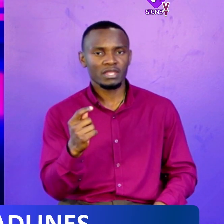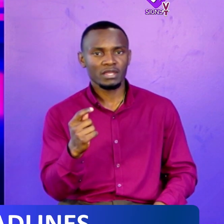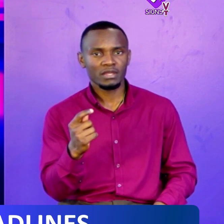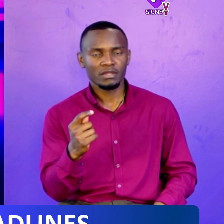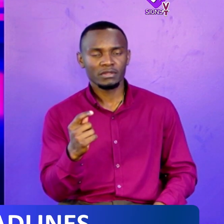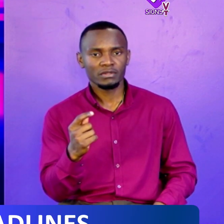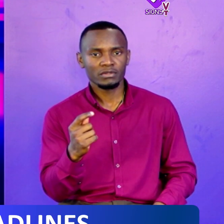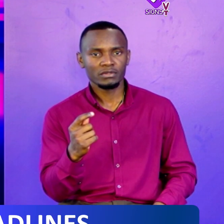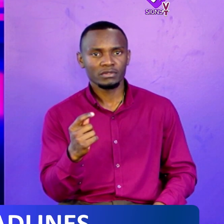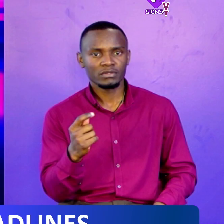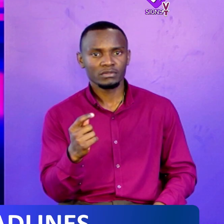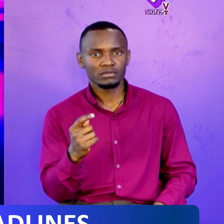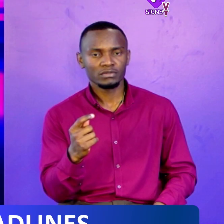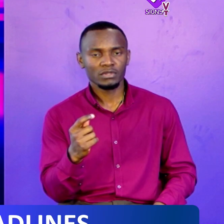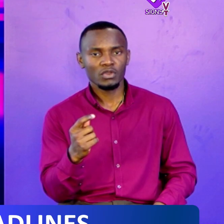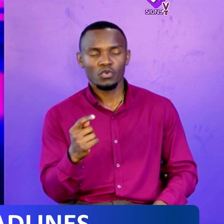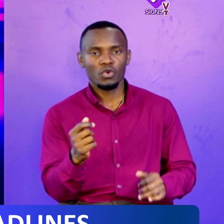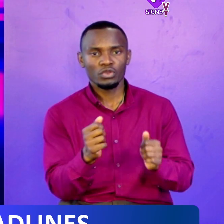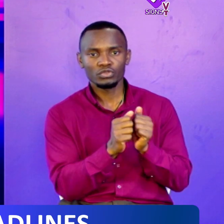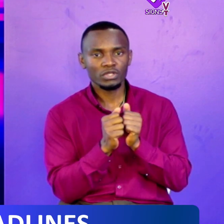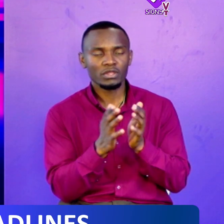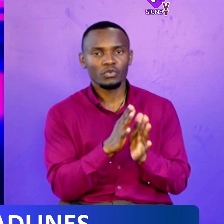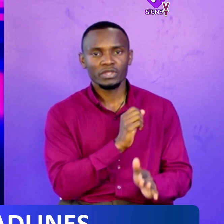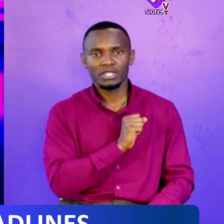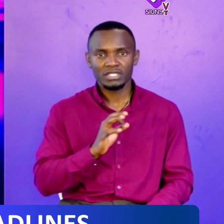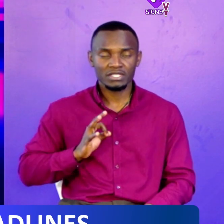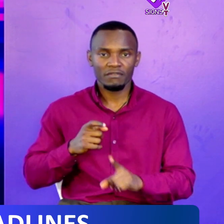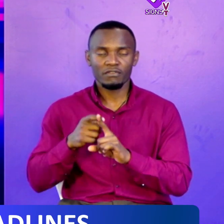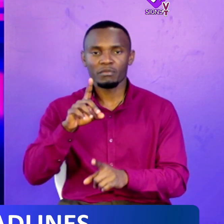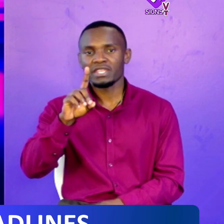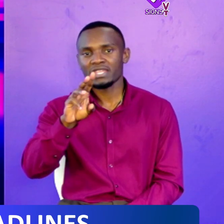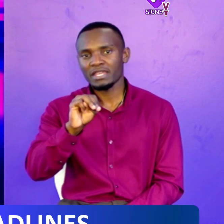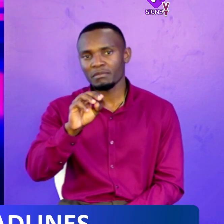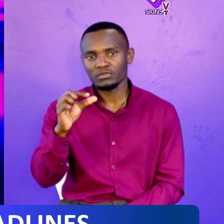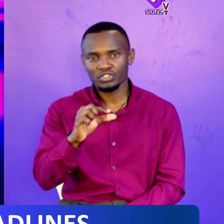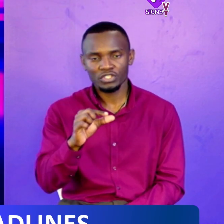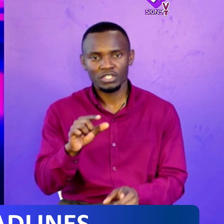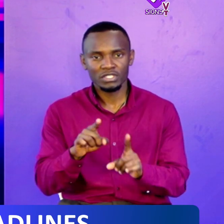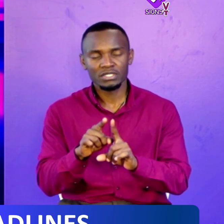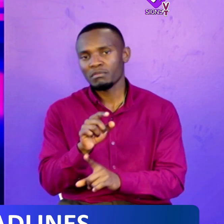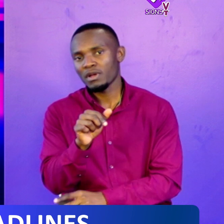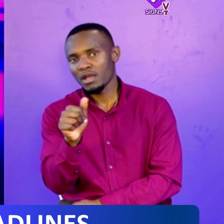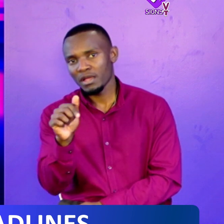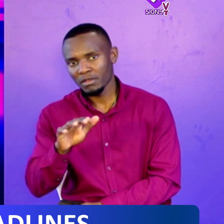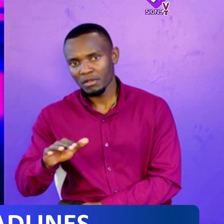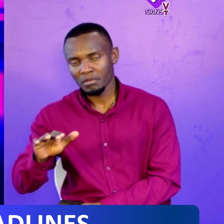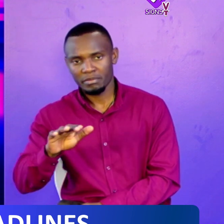Salvador, Guatemala, alongside staff from DMG, Amentam, Aspen, and